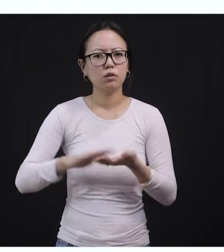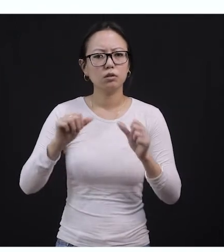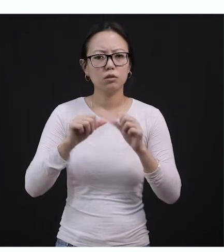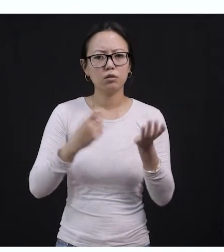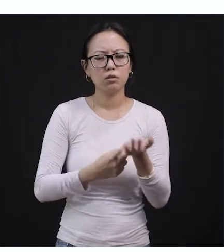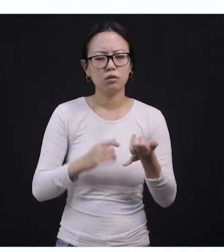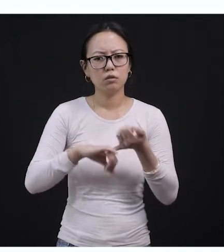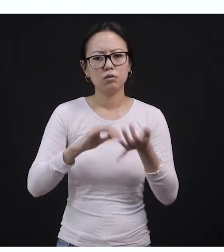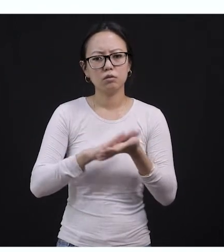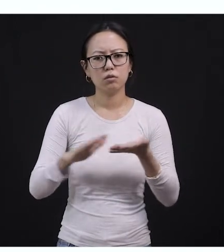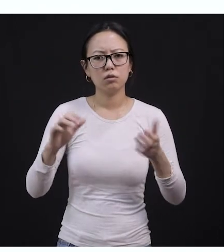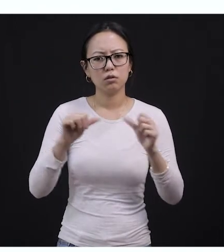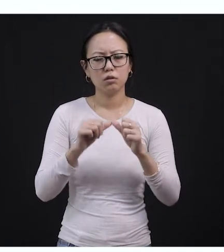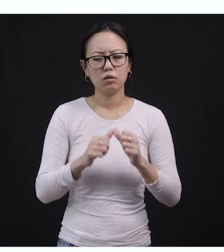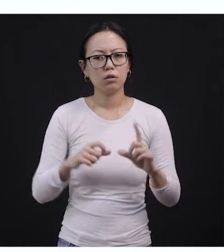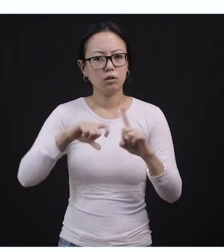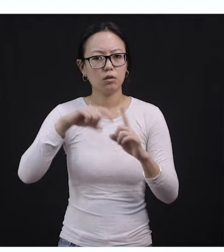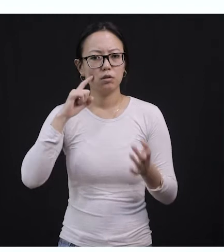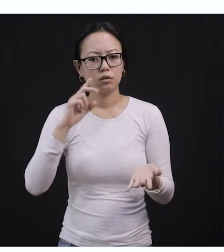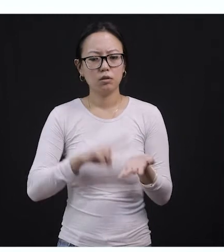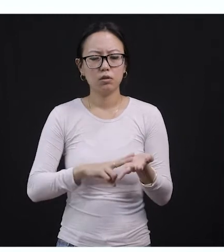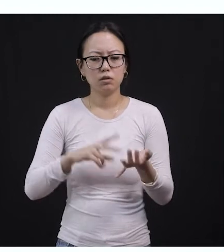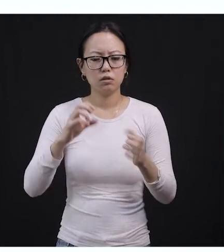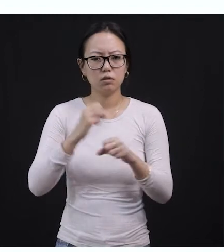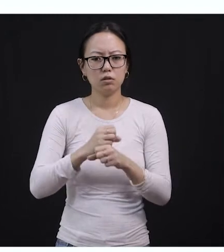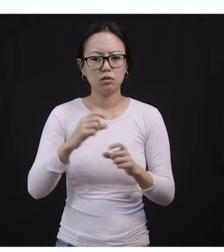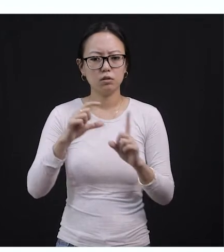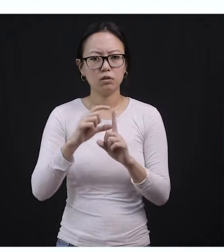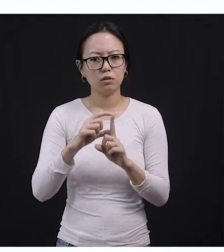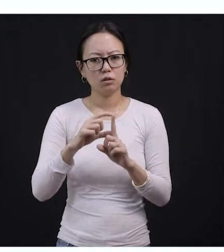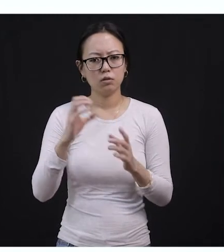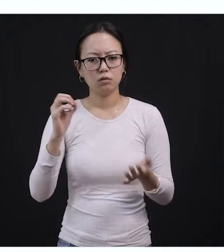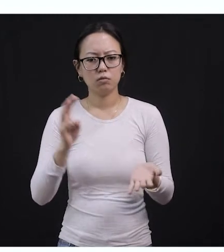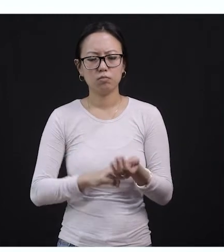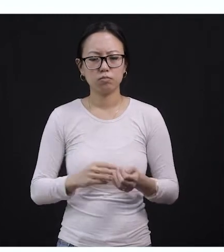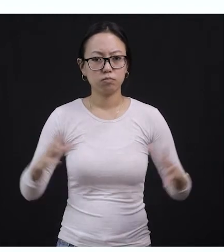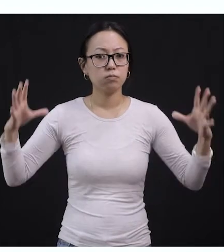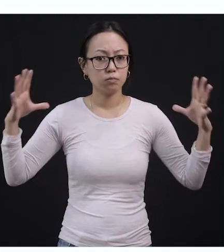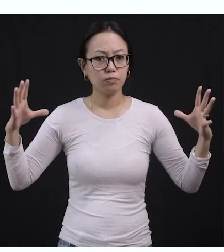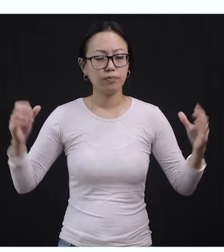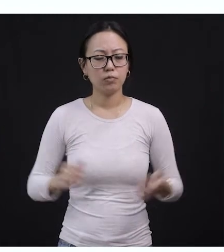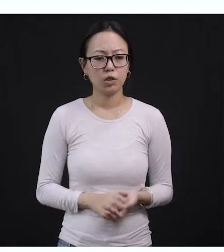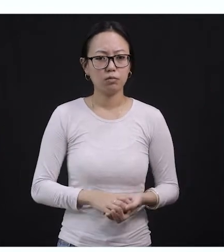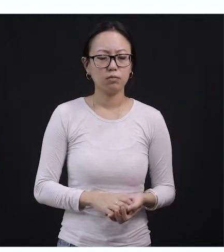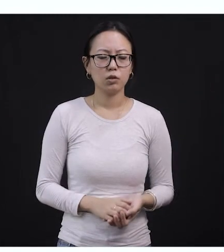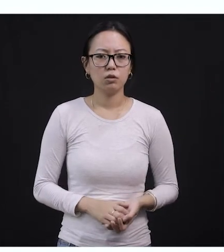was spread in the entire north of India, and to look after this area, it was not easy for